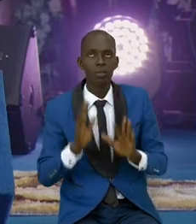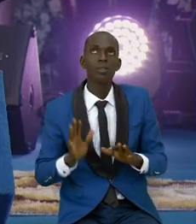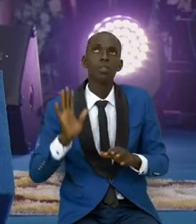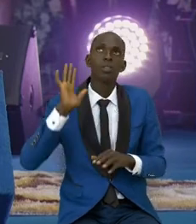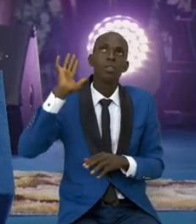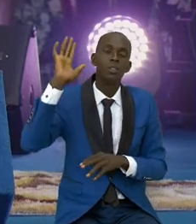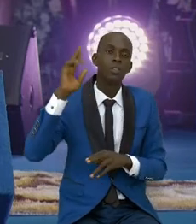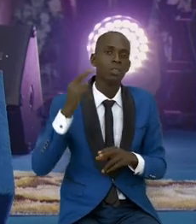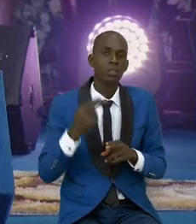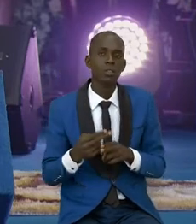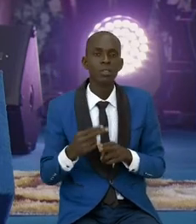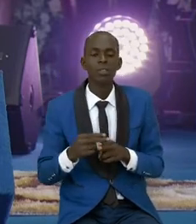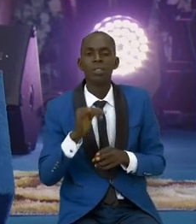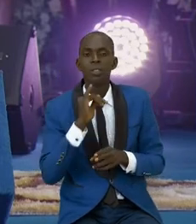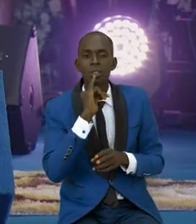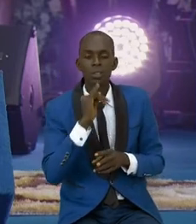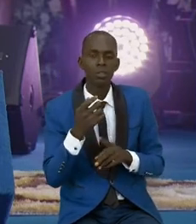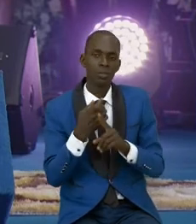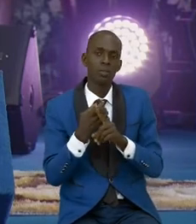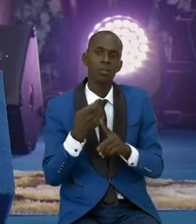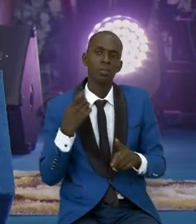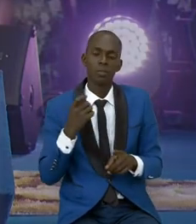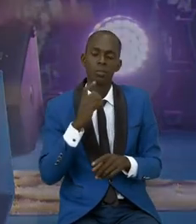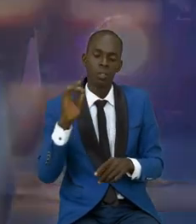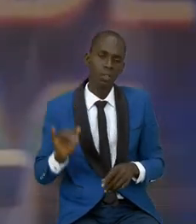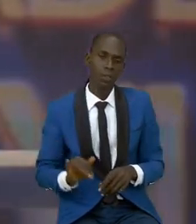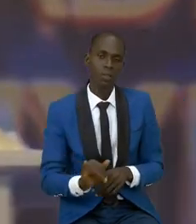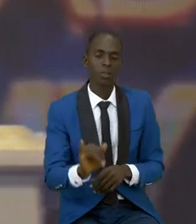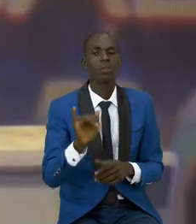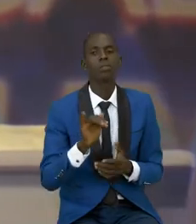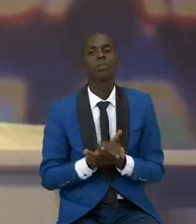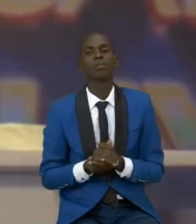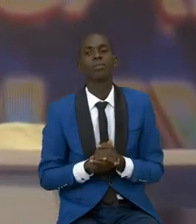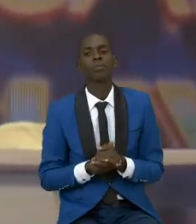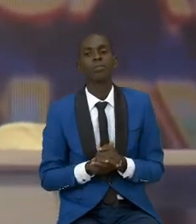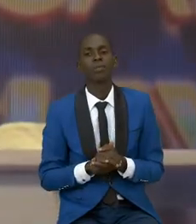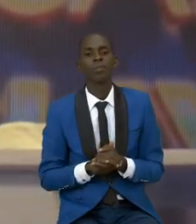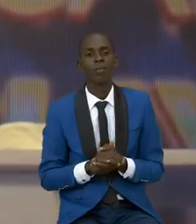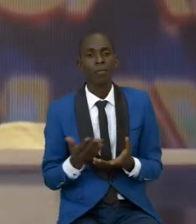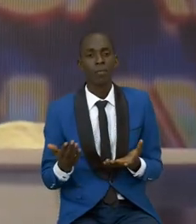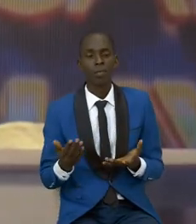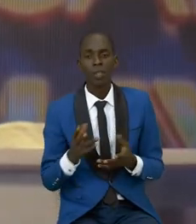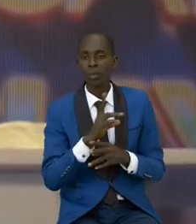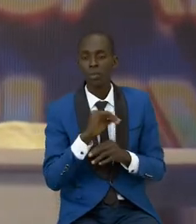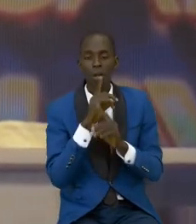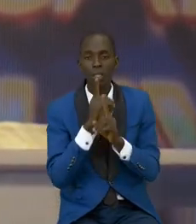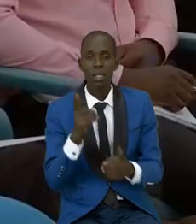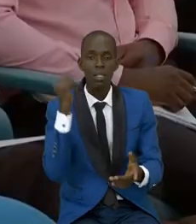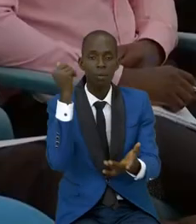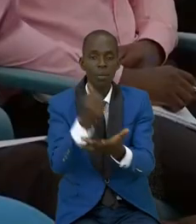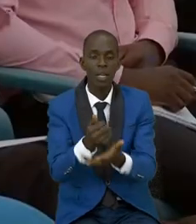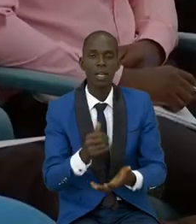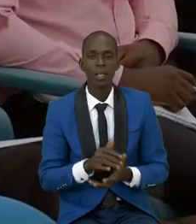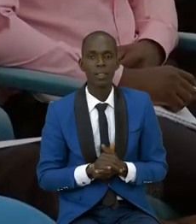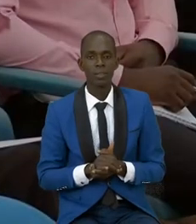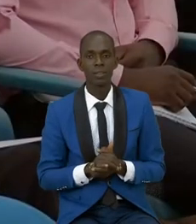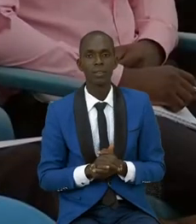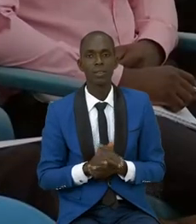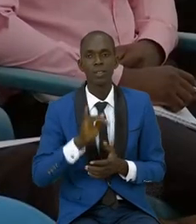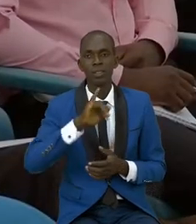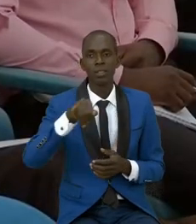name is from everlasting. I didn't hear an amen there. Amen.